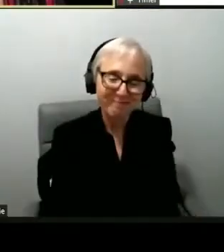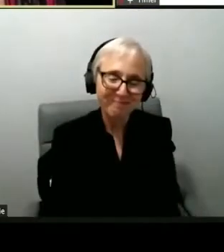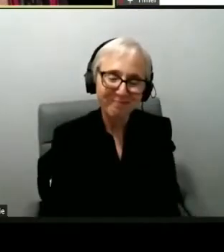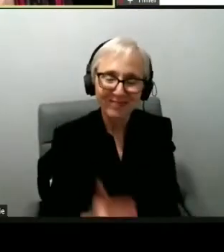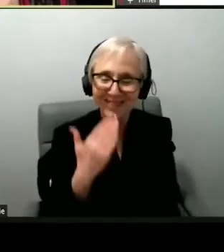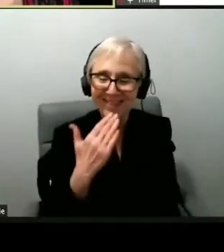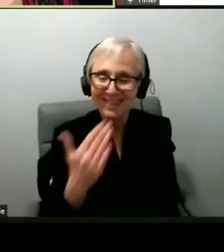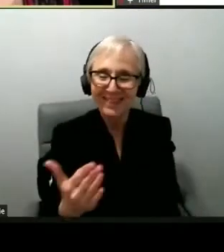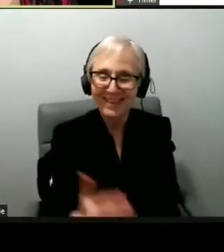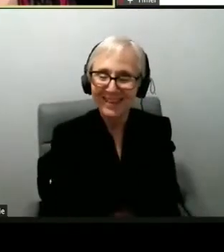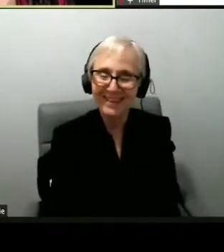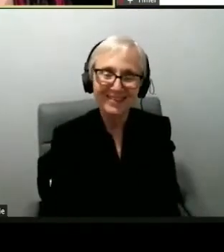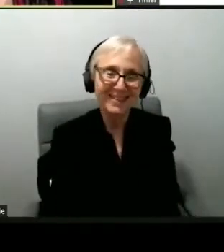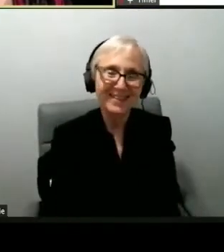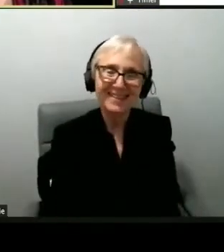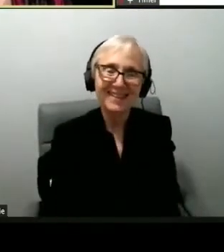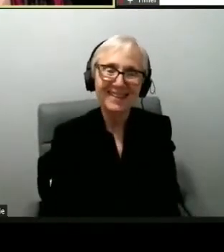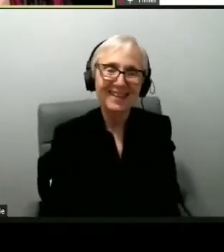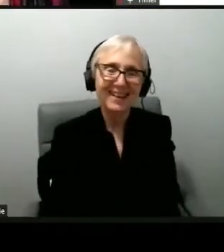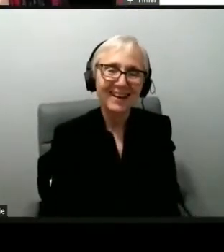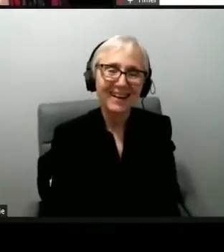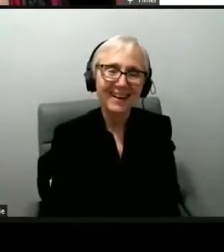Thank you. Thank you so much.